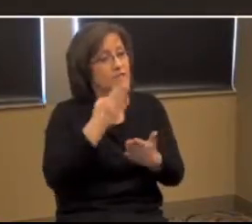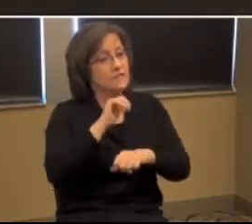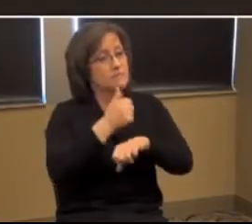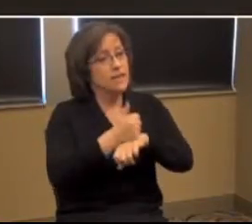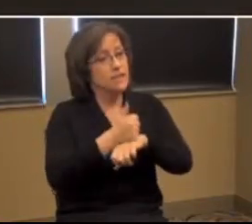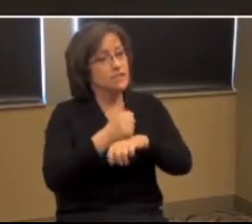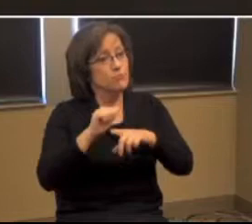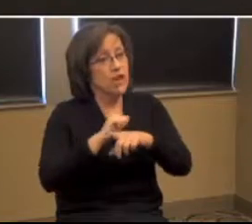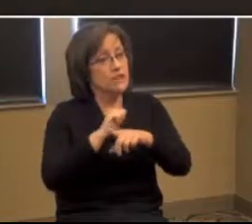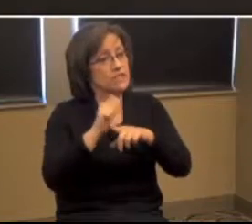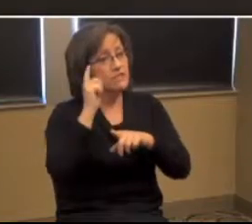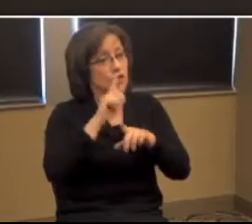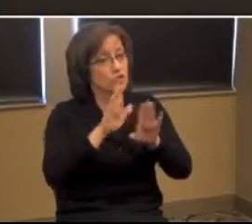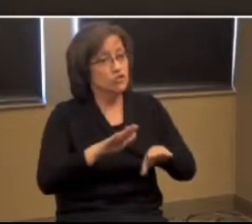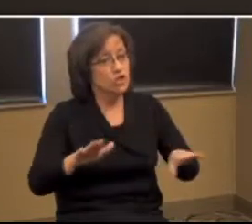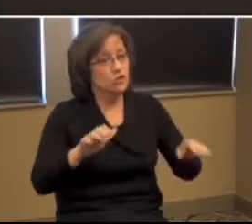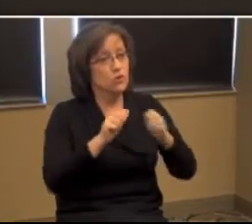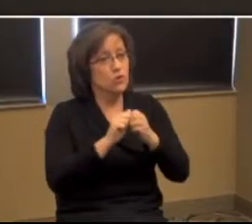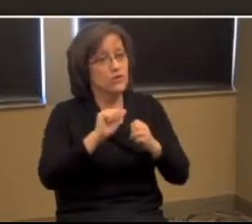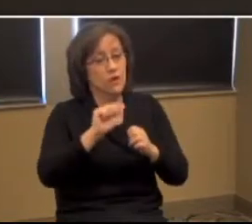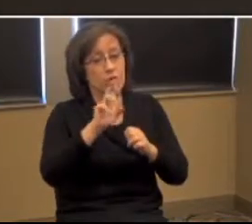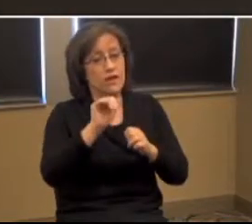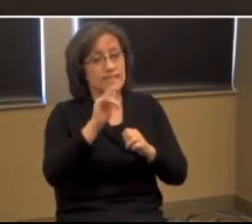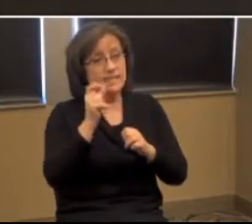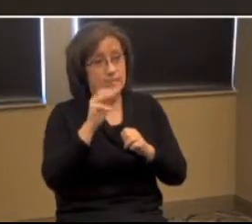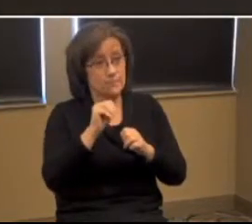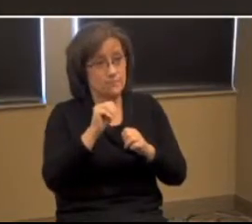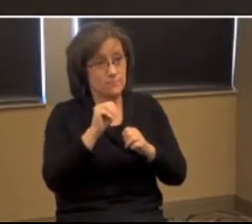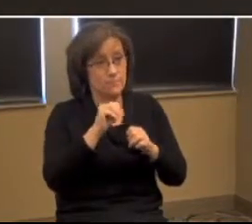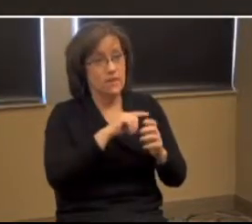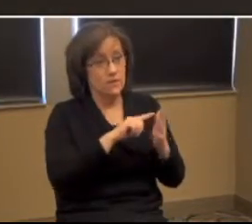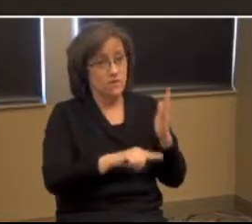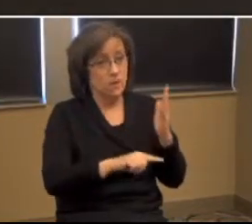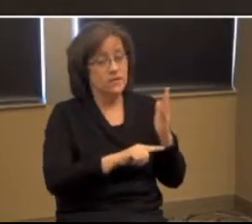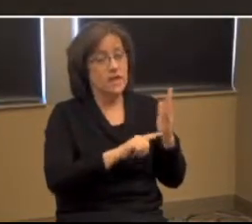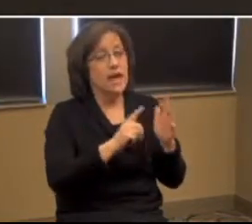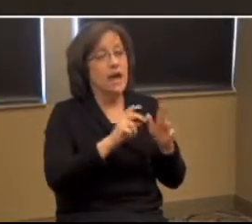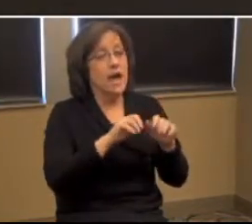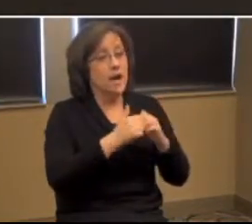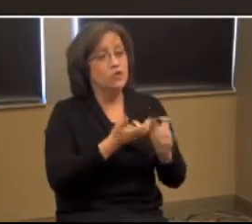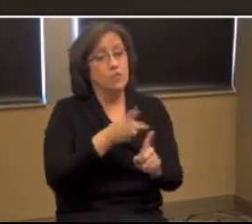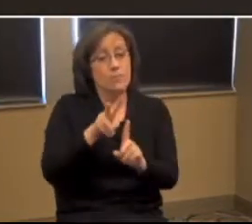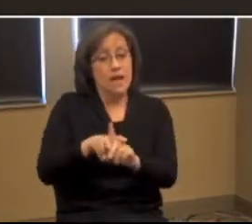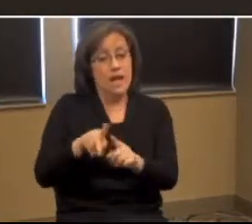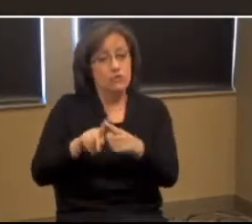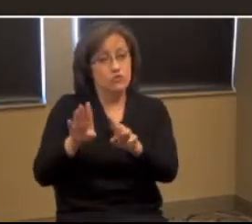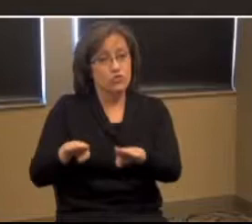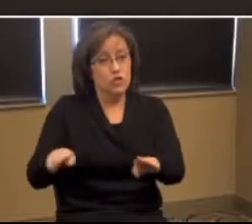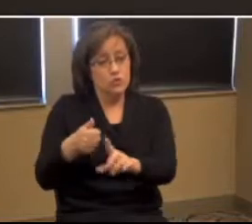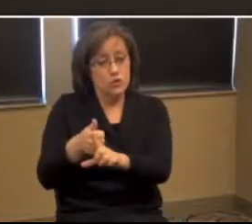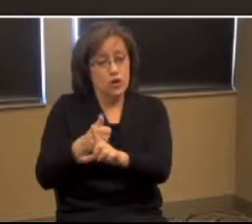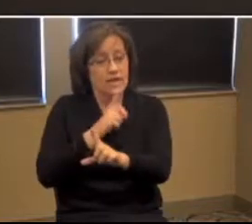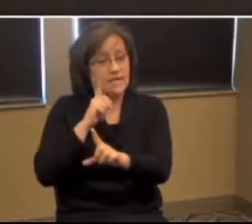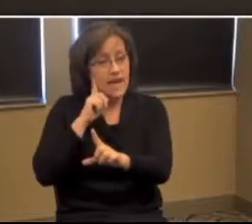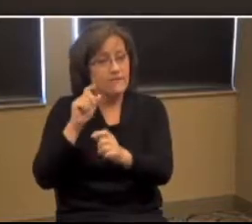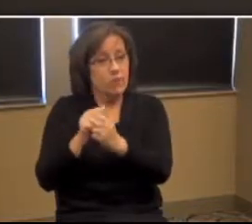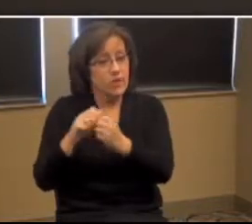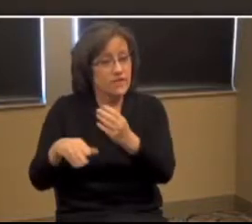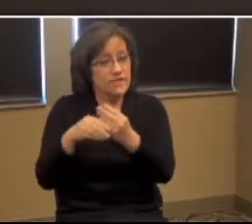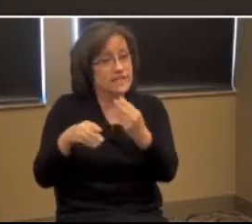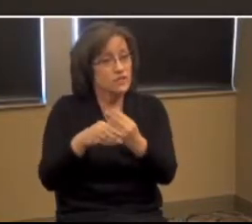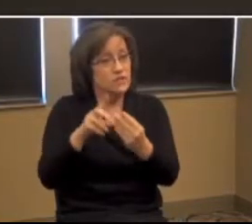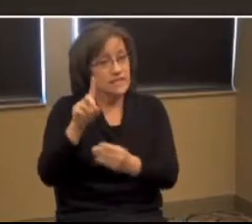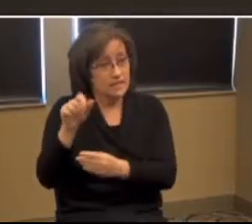with autism and how to apply those for children who are deaf with additional disabilities. So we decided this